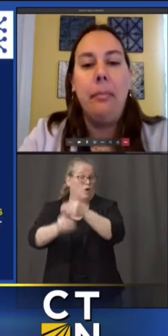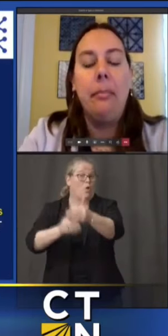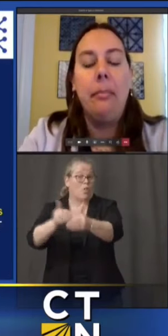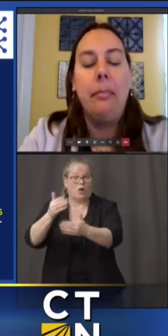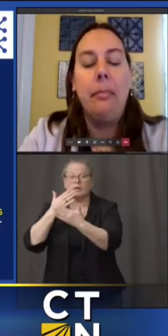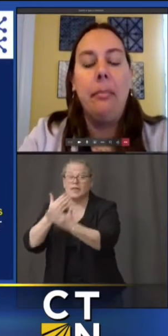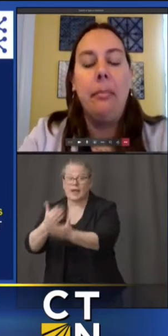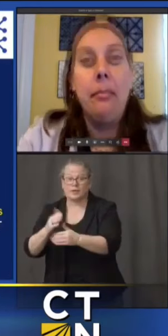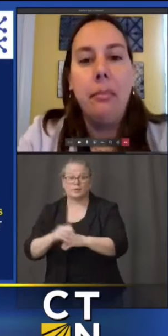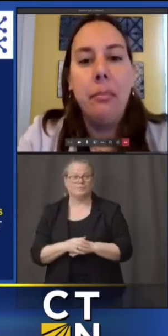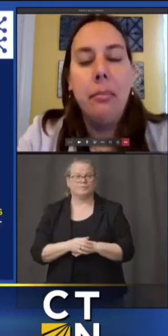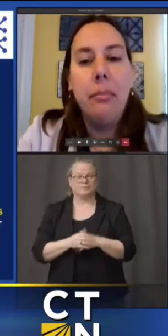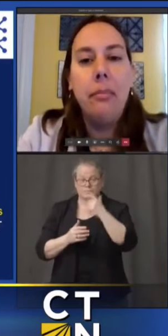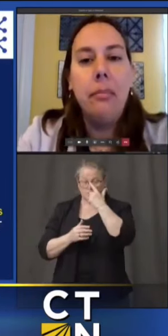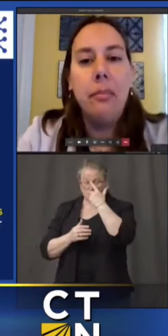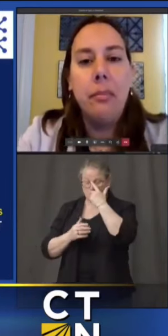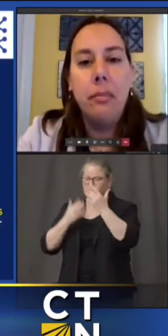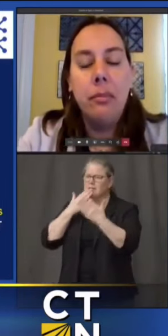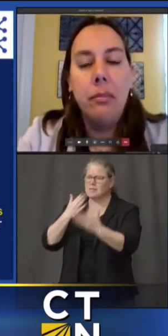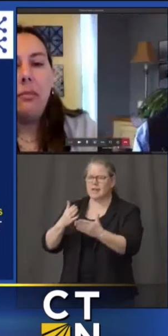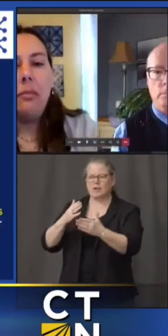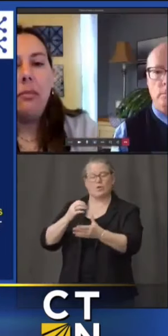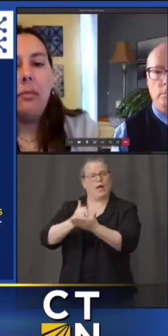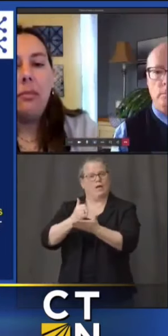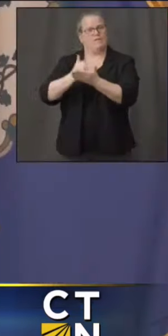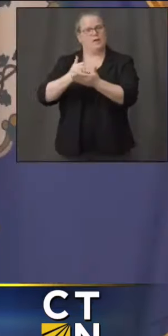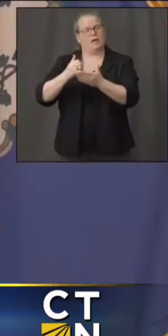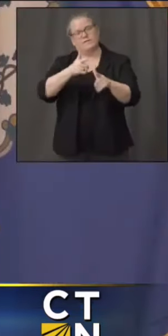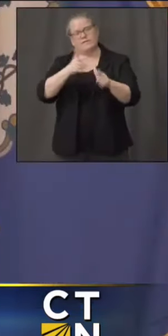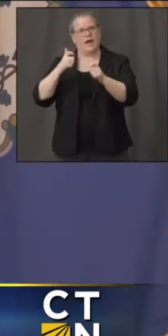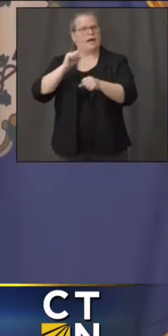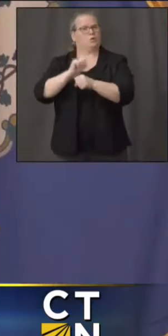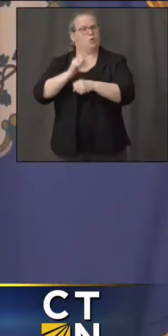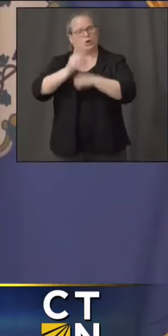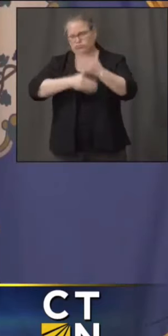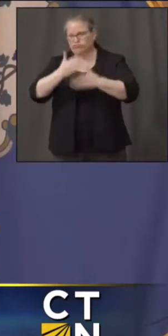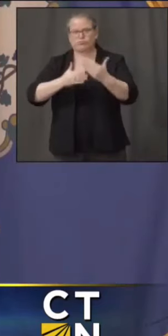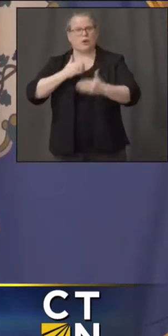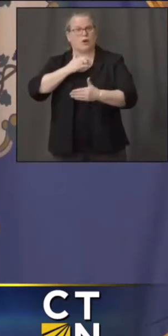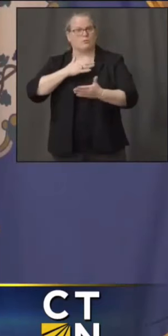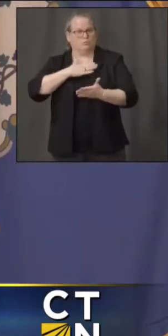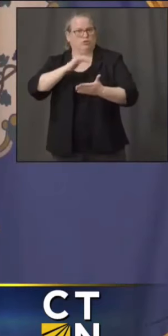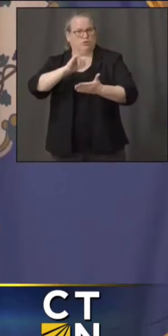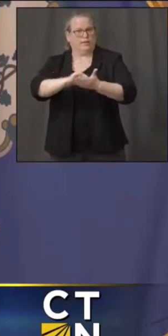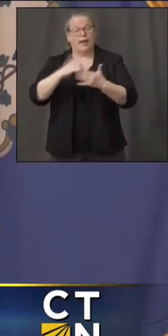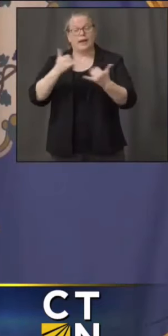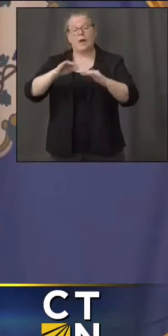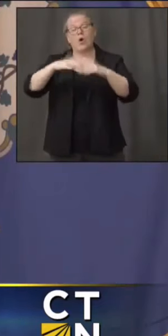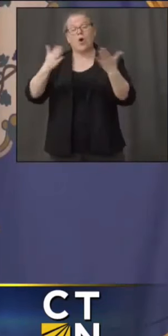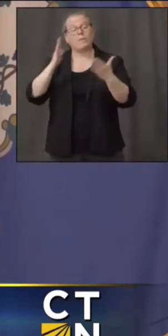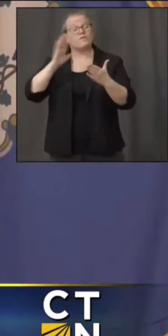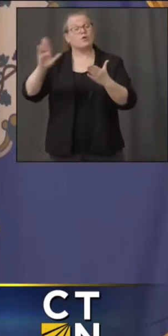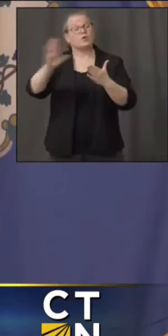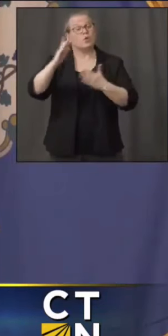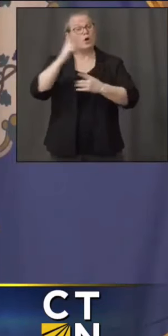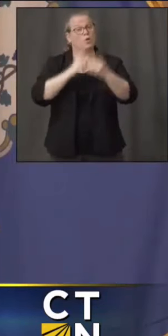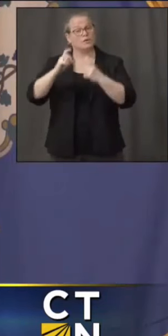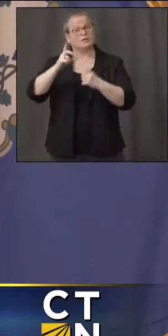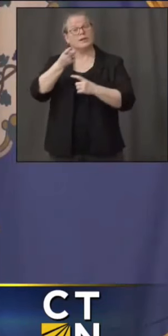Really helpful and fast work. Appreciate that. And happy to take questions, and Dr. Carter is here as